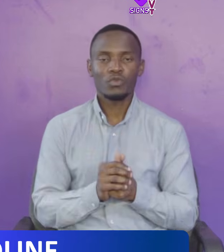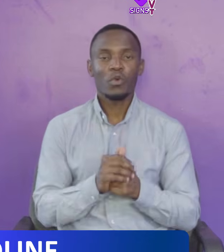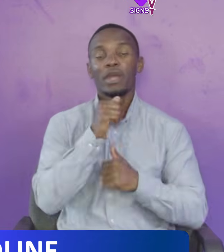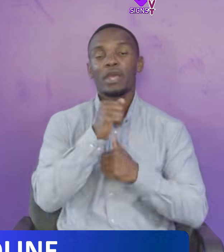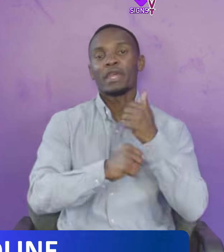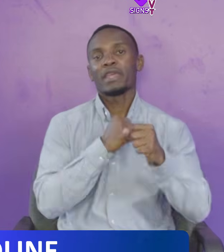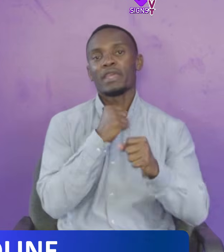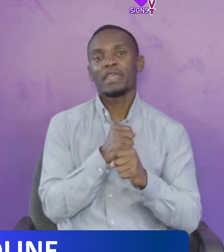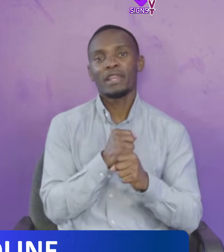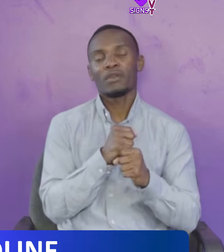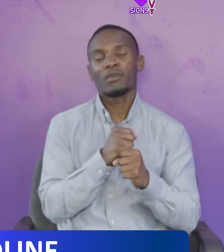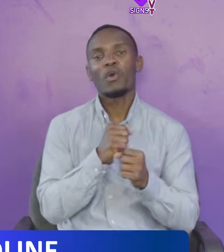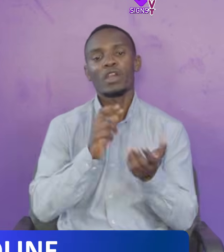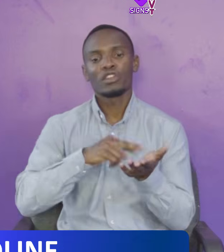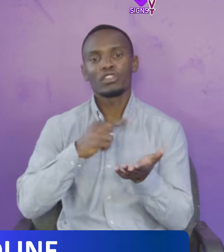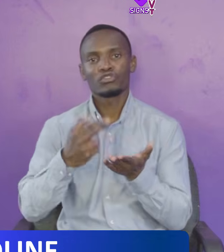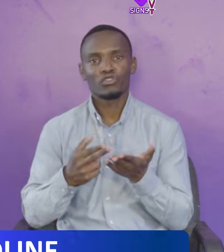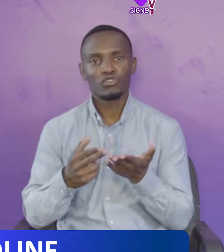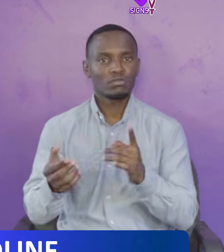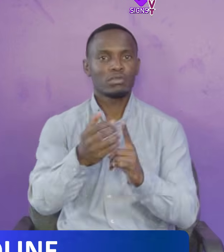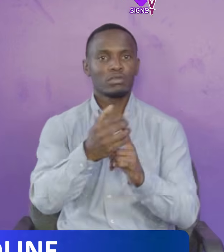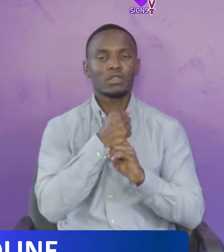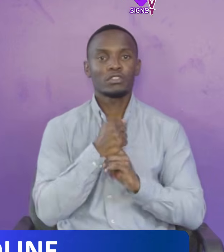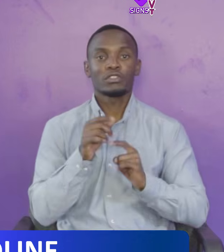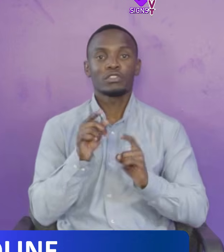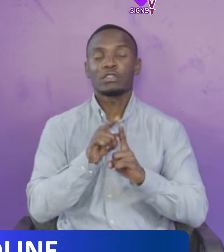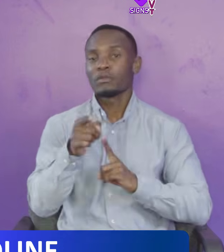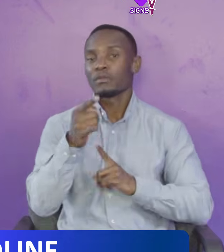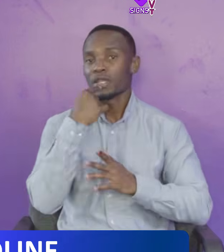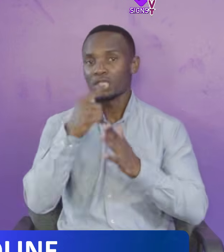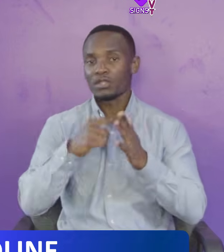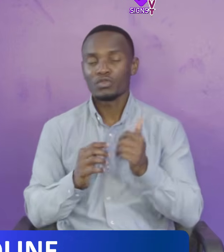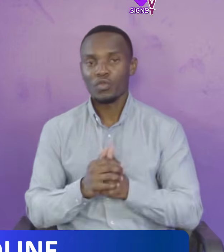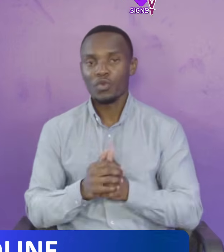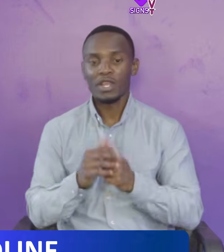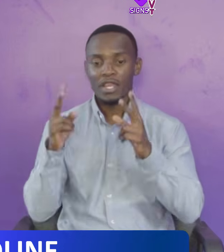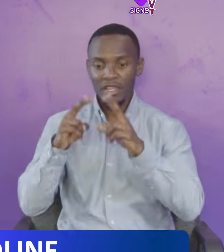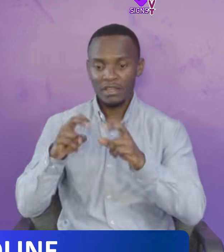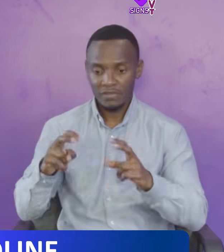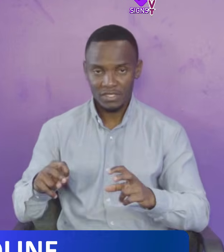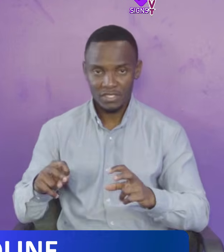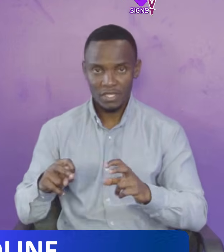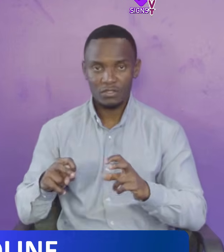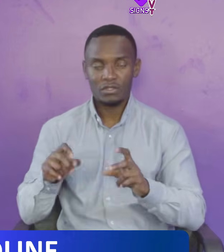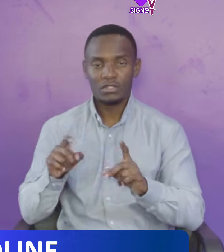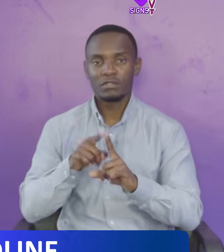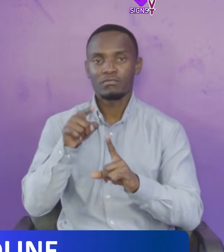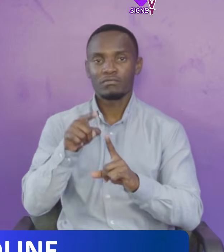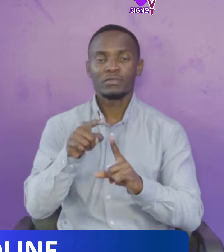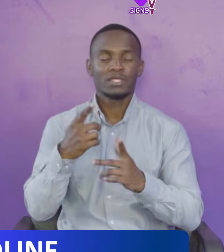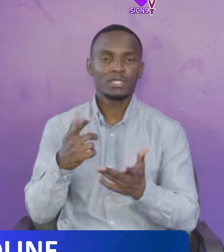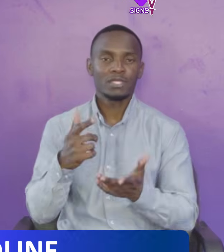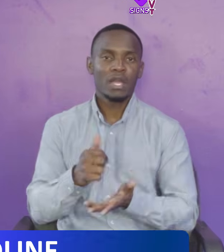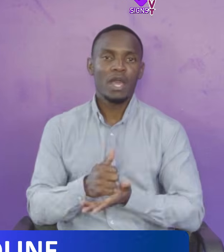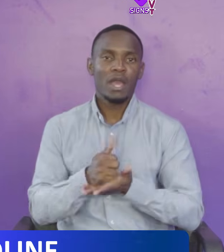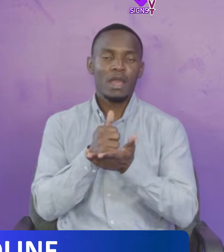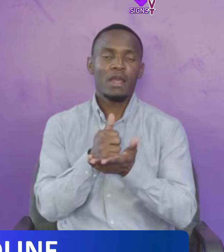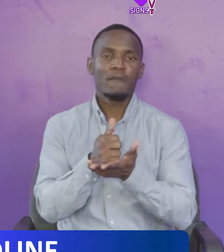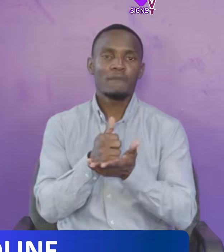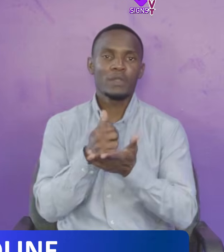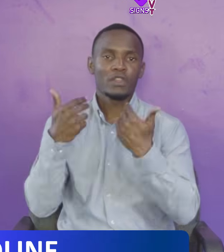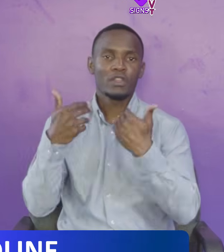the Commission further said proactive investigations and integrity tests averted a potential loss of 16.5